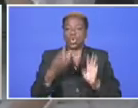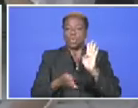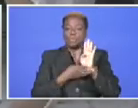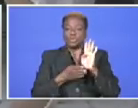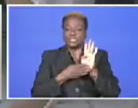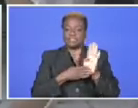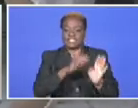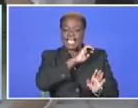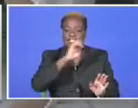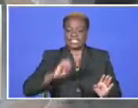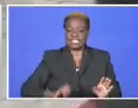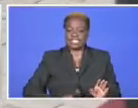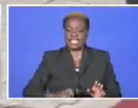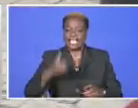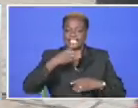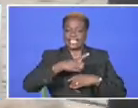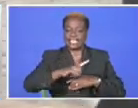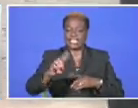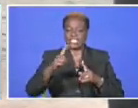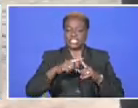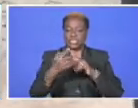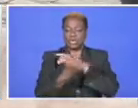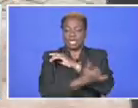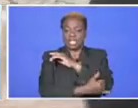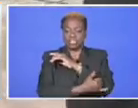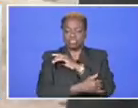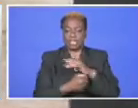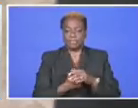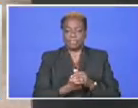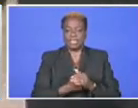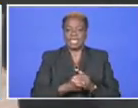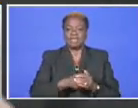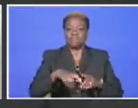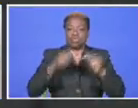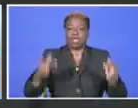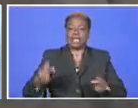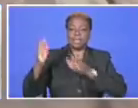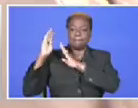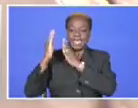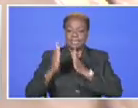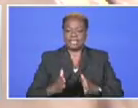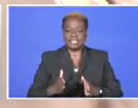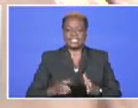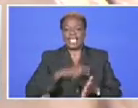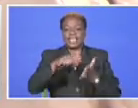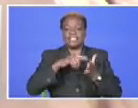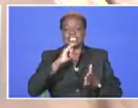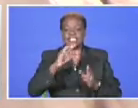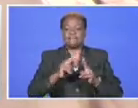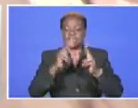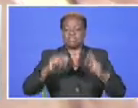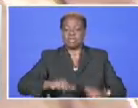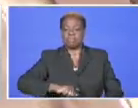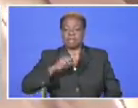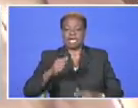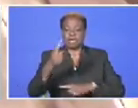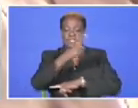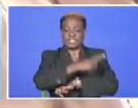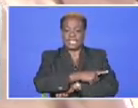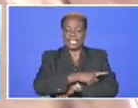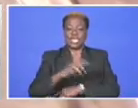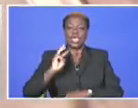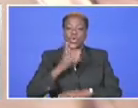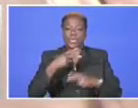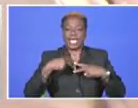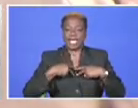country. For Grand Bahamians, this is a very, very proud day. We now have the Governor General and the Deputy Prime